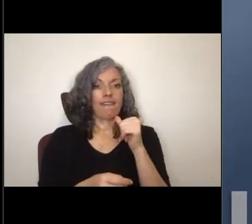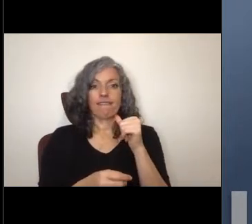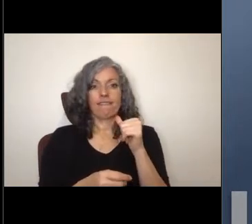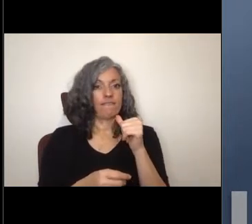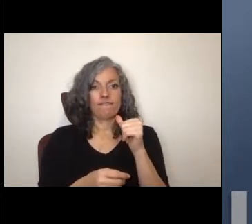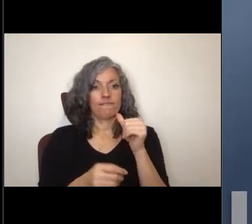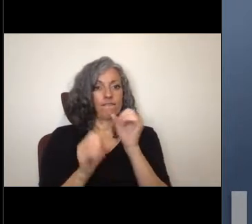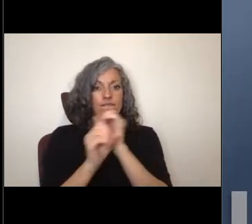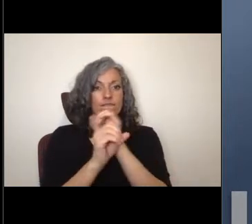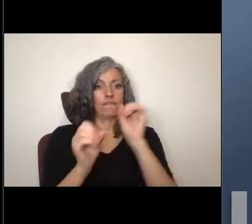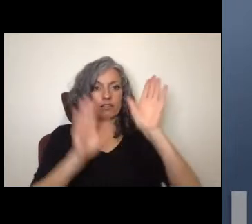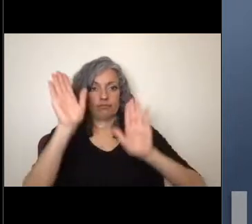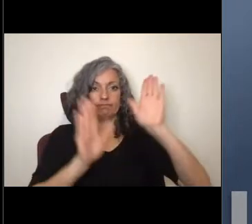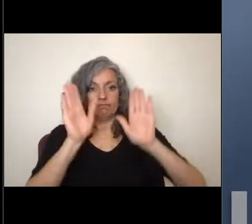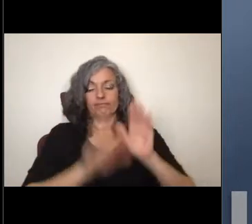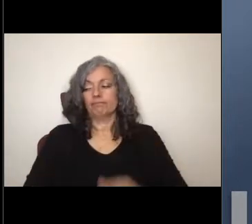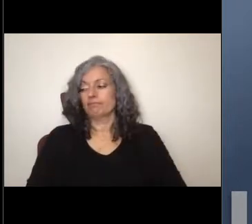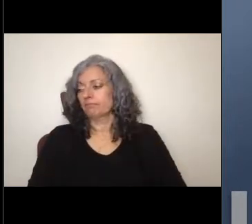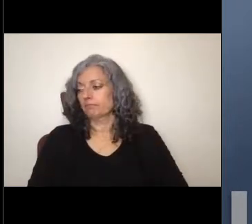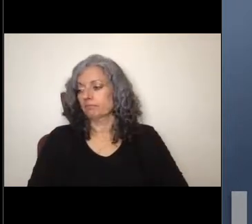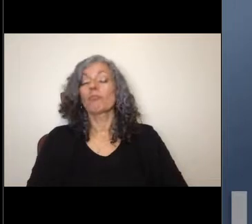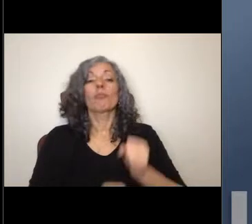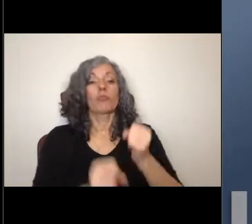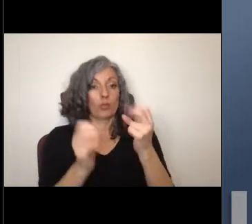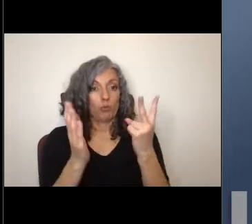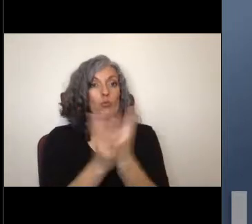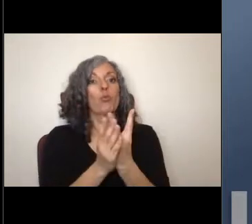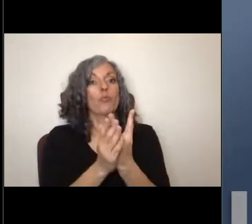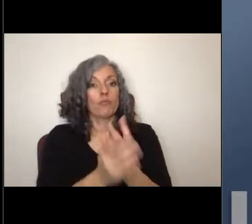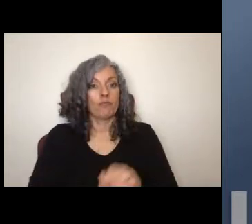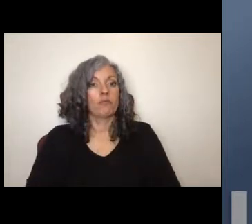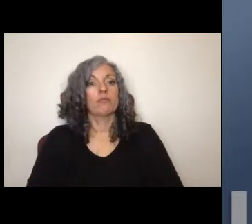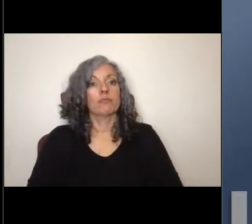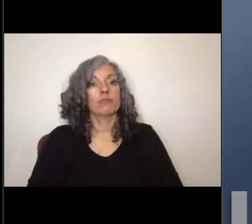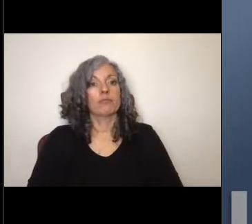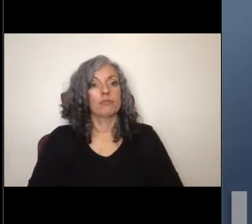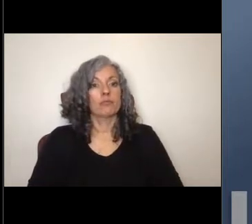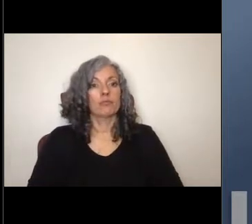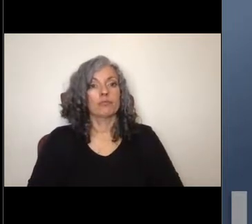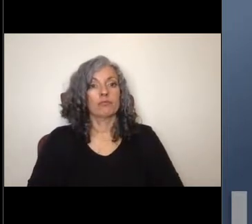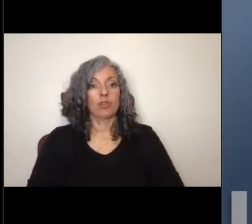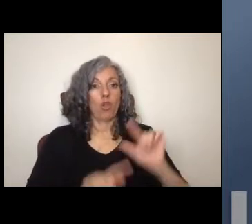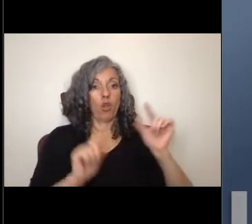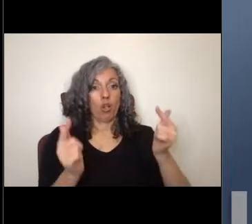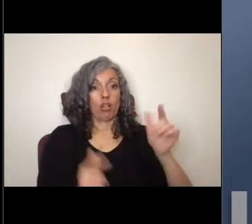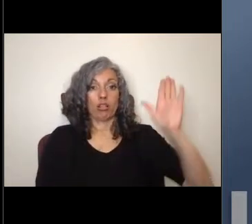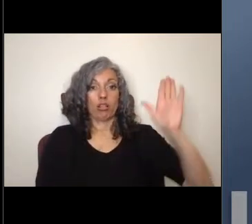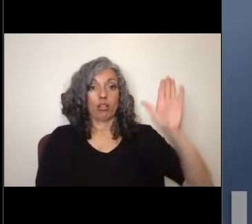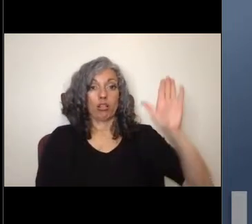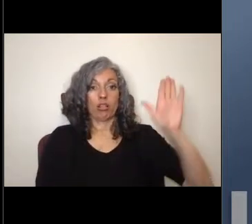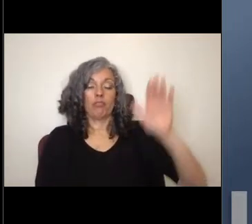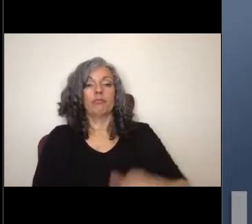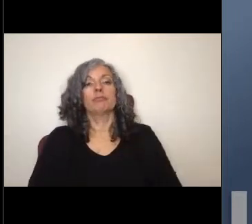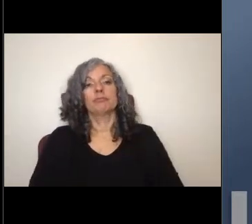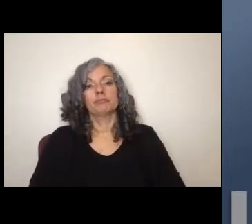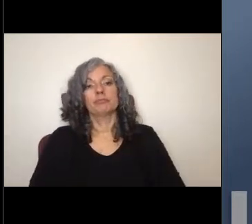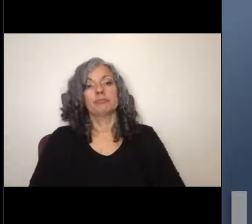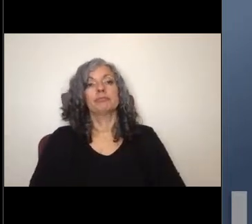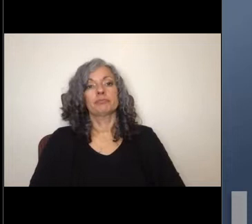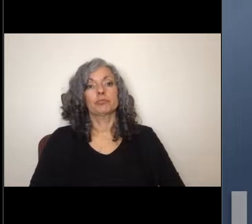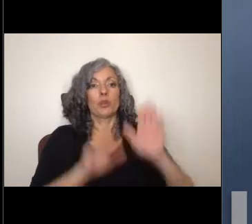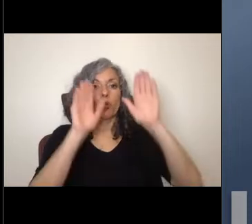make a motion? Motion to approve Martinez. Okay, sir. Martinez, Lou, all those in favor? Aye. Wonderful.